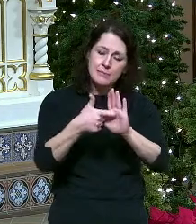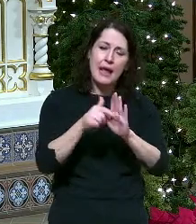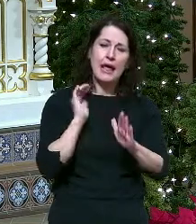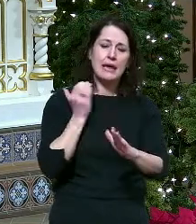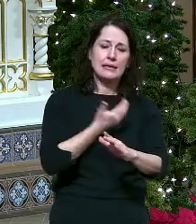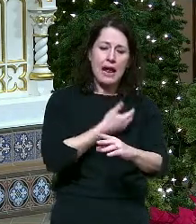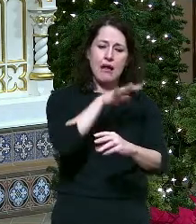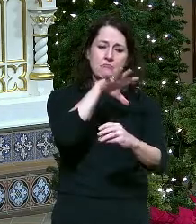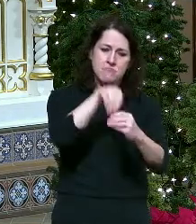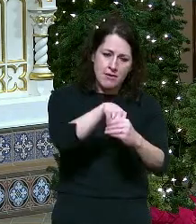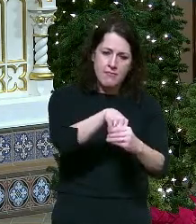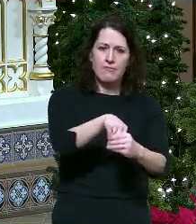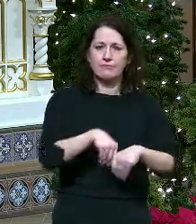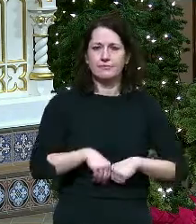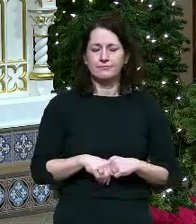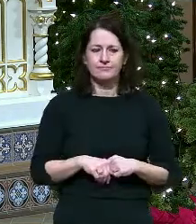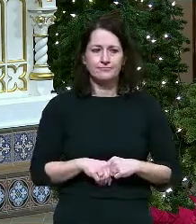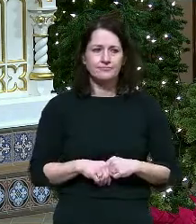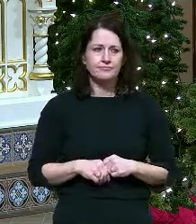And so